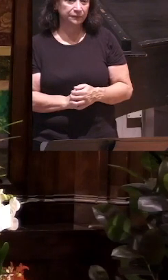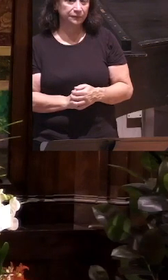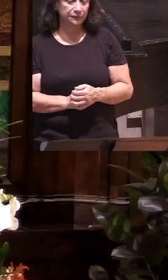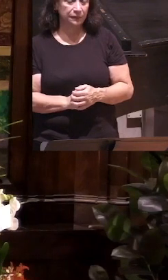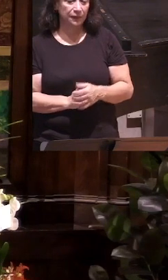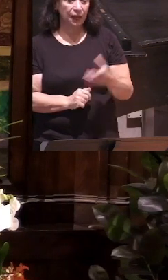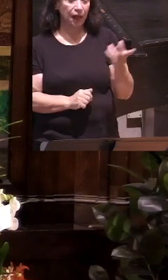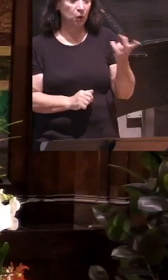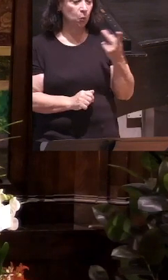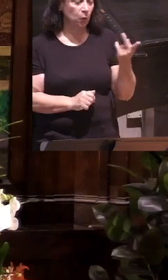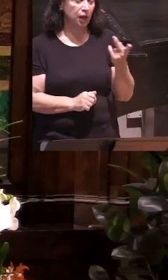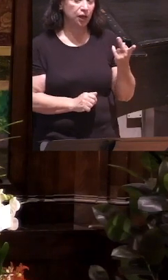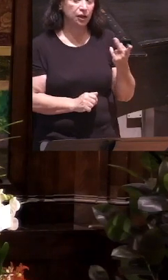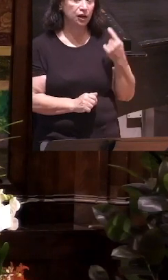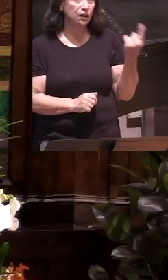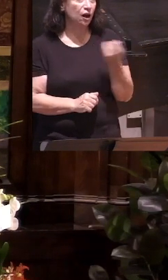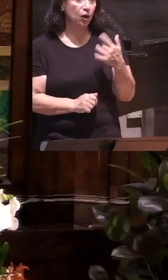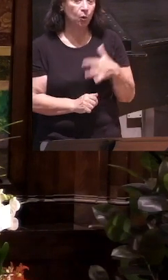And we were